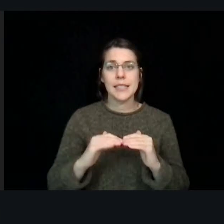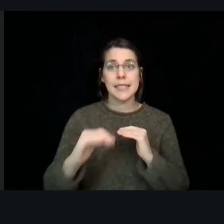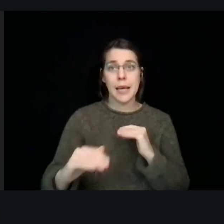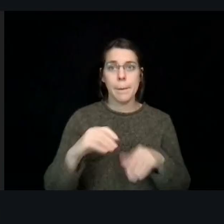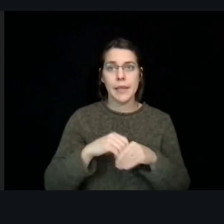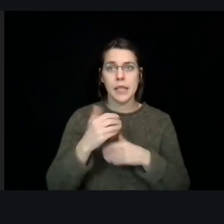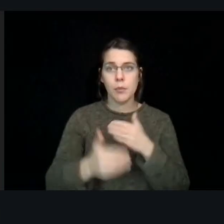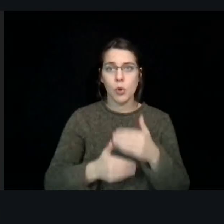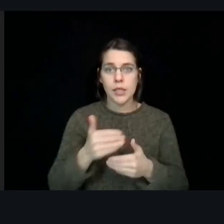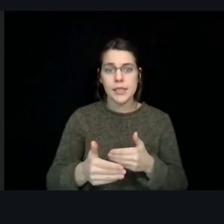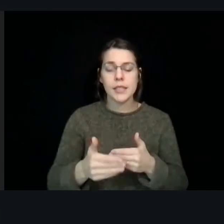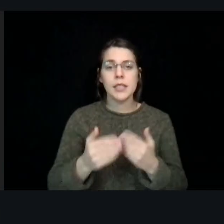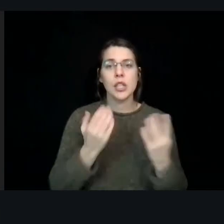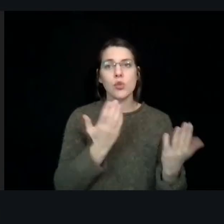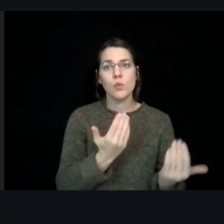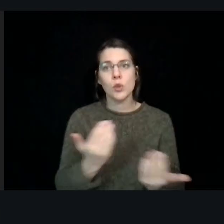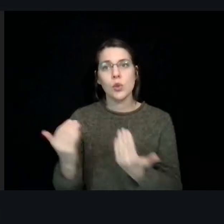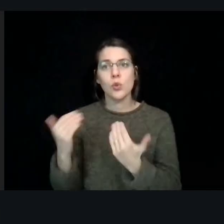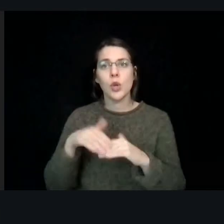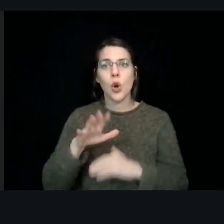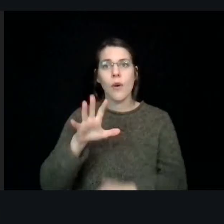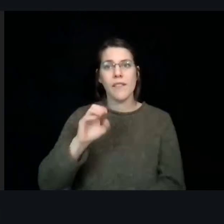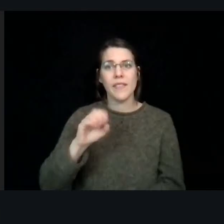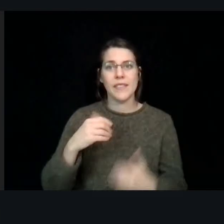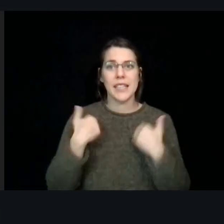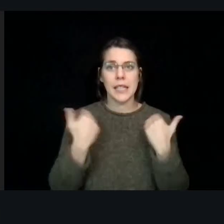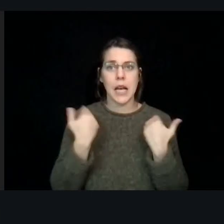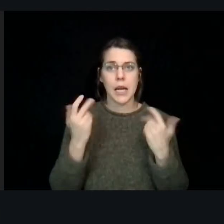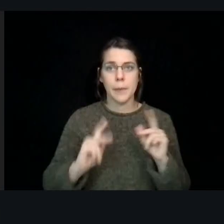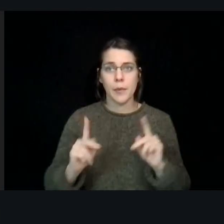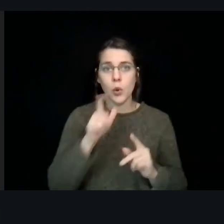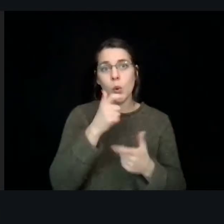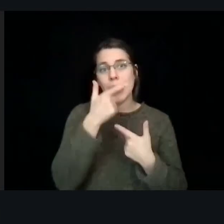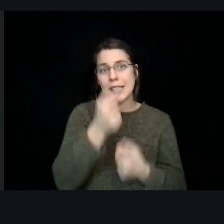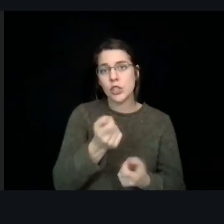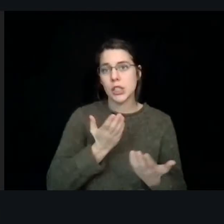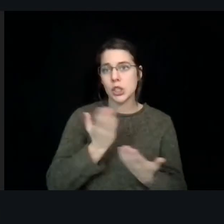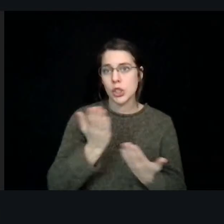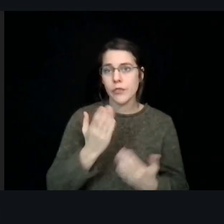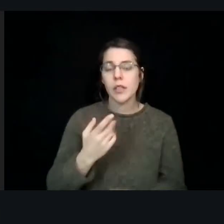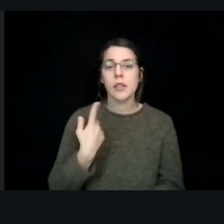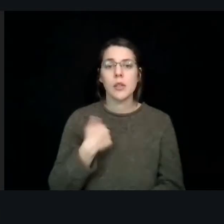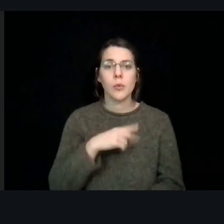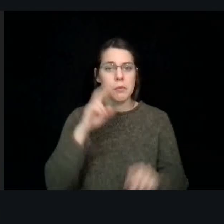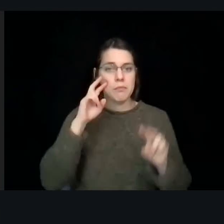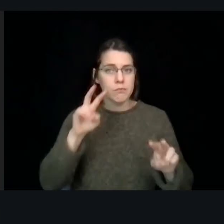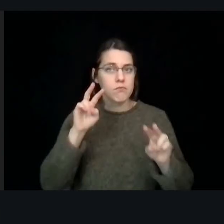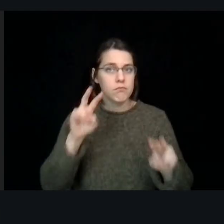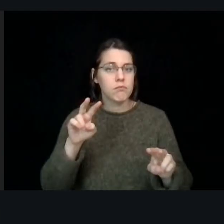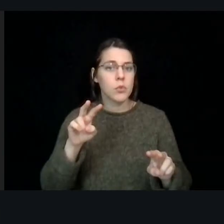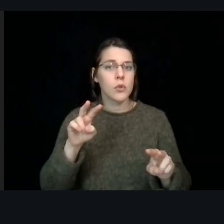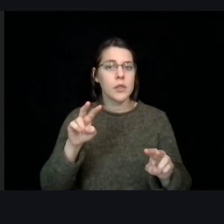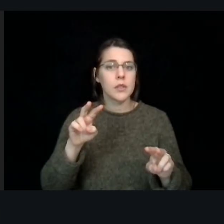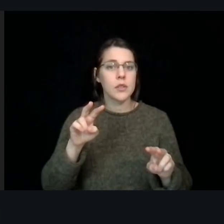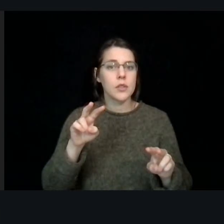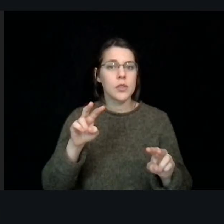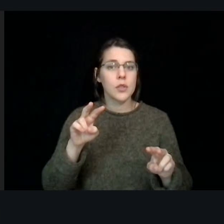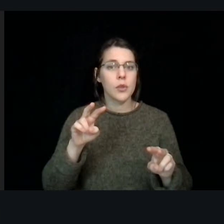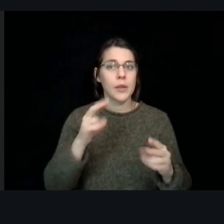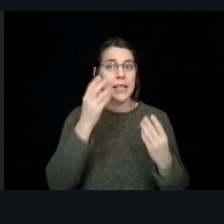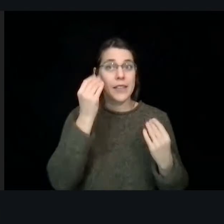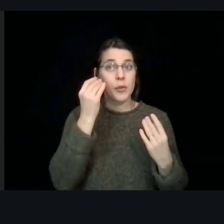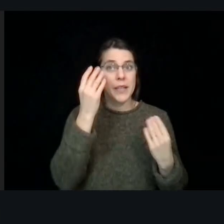is recruiting over 50 young people that are interested in serving. We look forward to turning over that information to the incoming